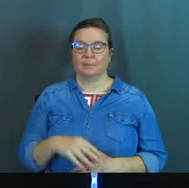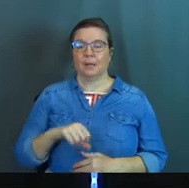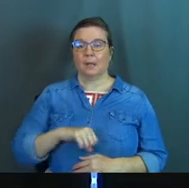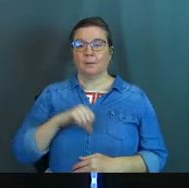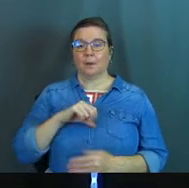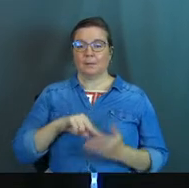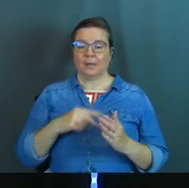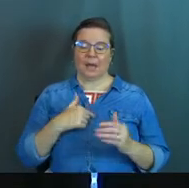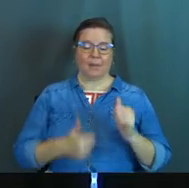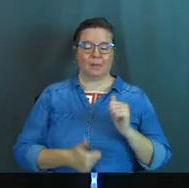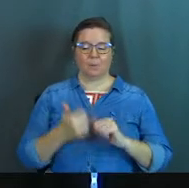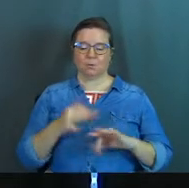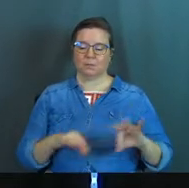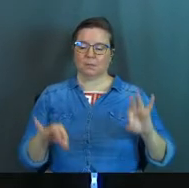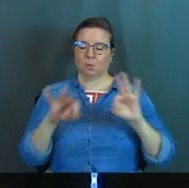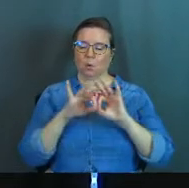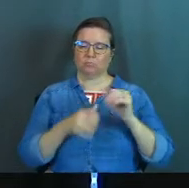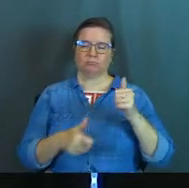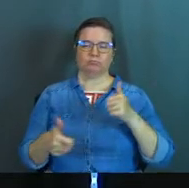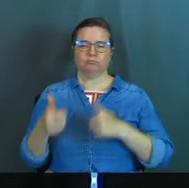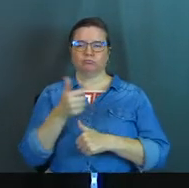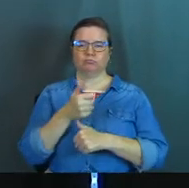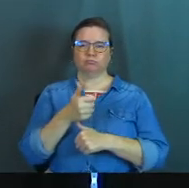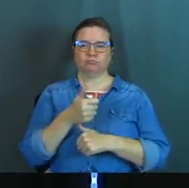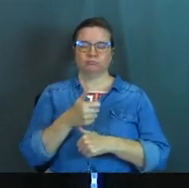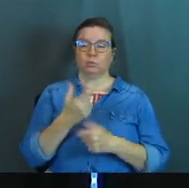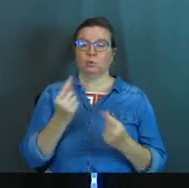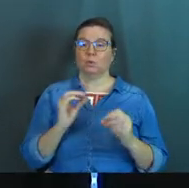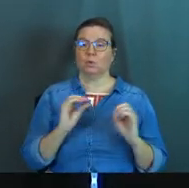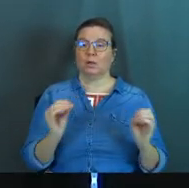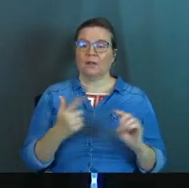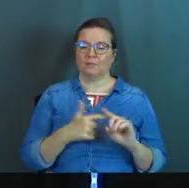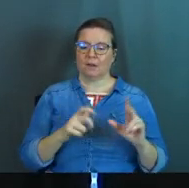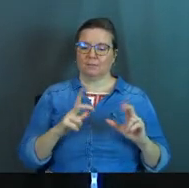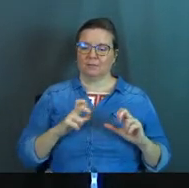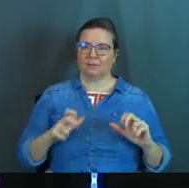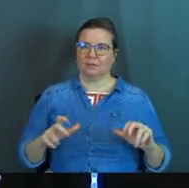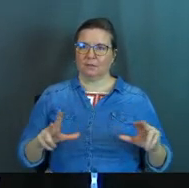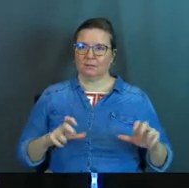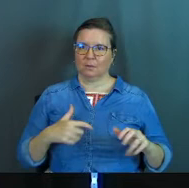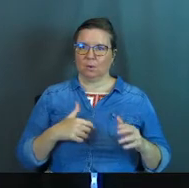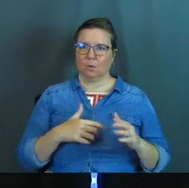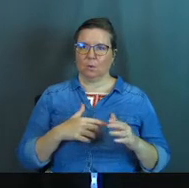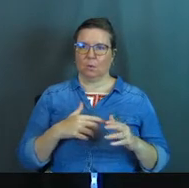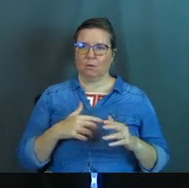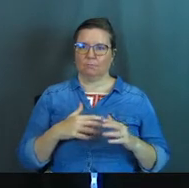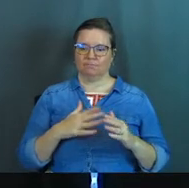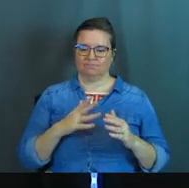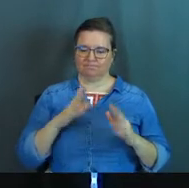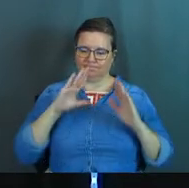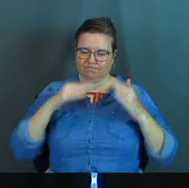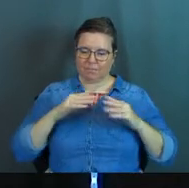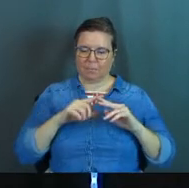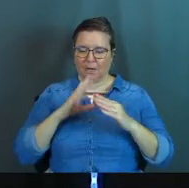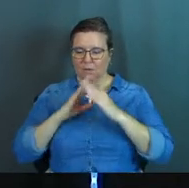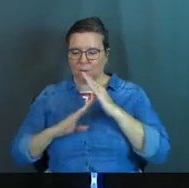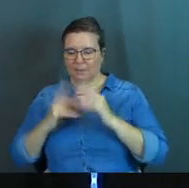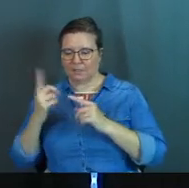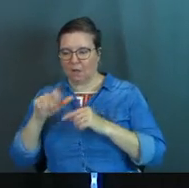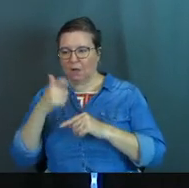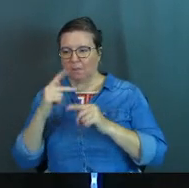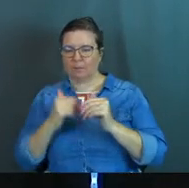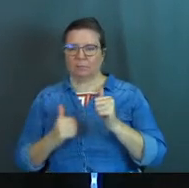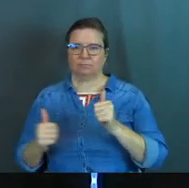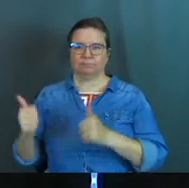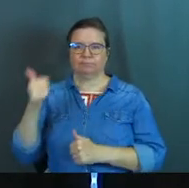Pride means I'm the most significant. Do nothing from selfish ambition or conceit, but in humility count others